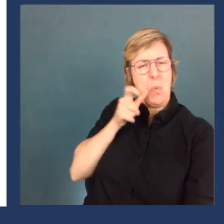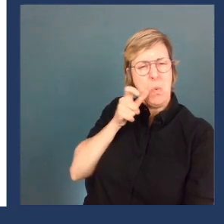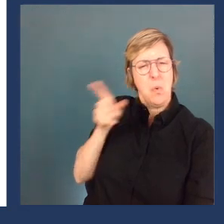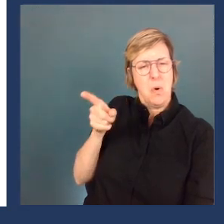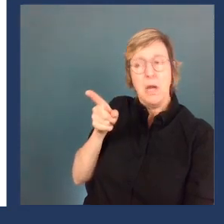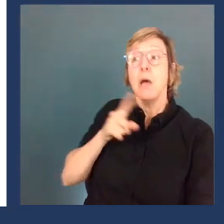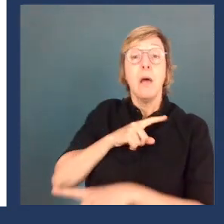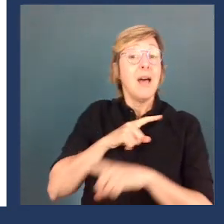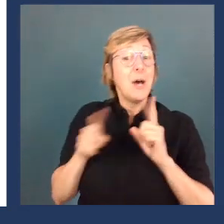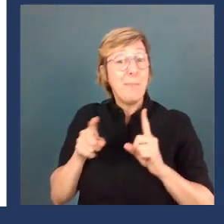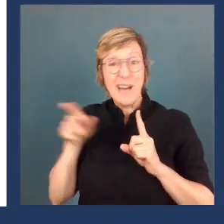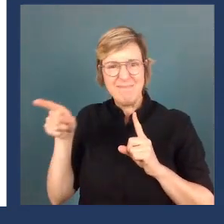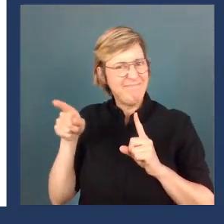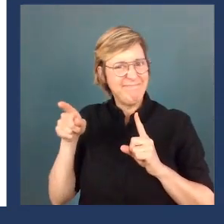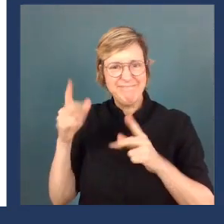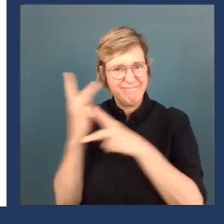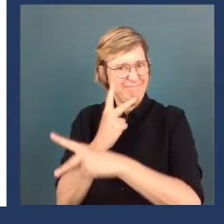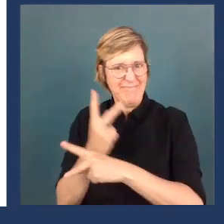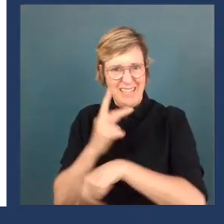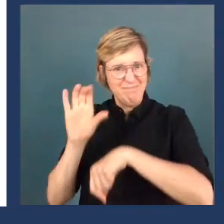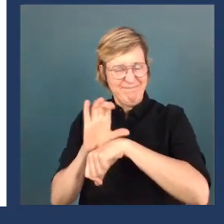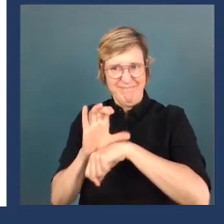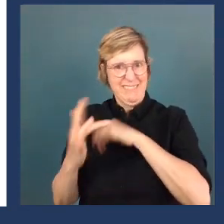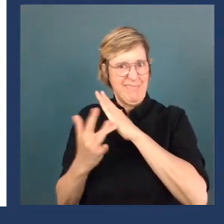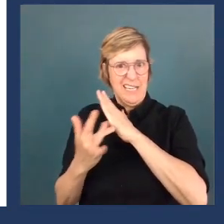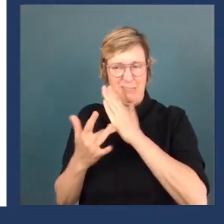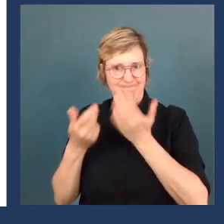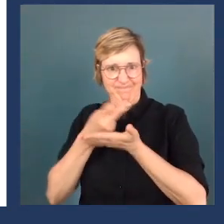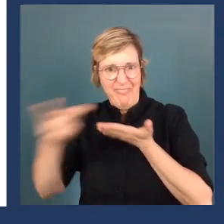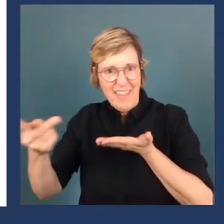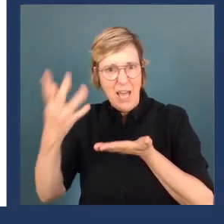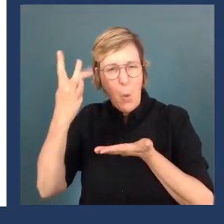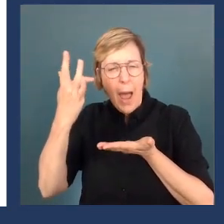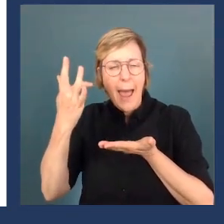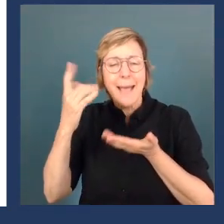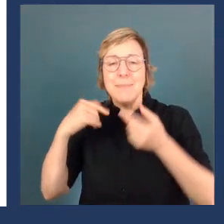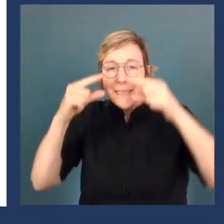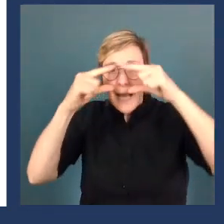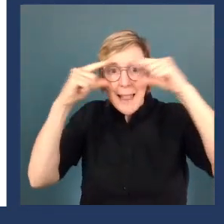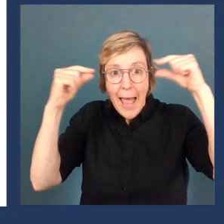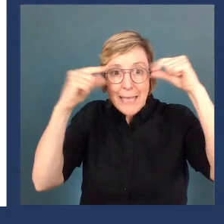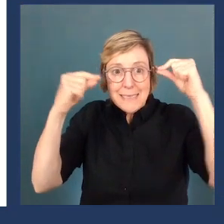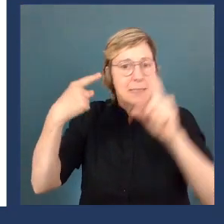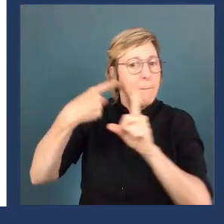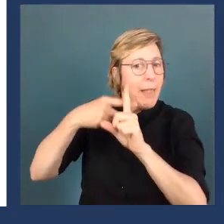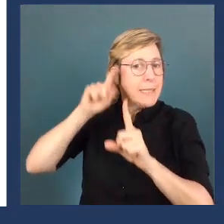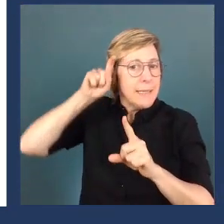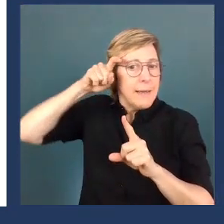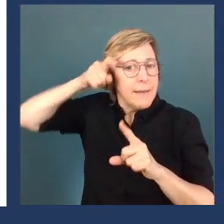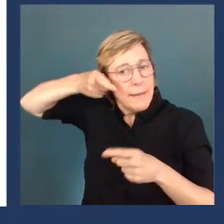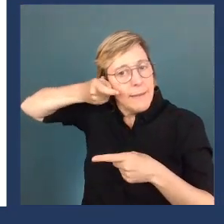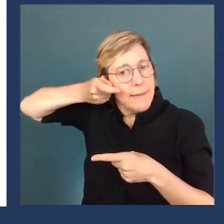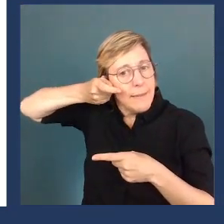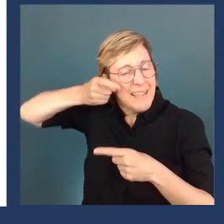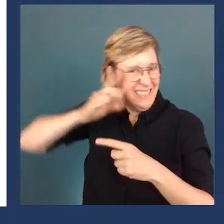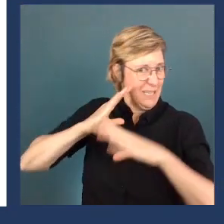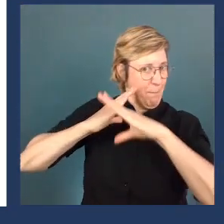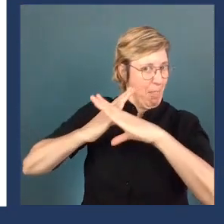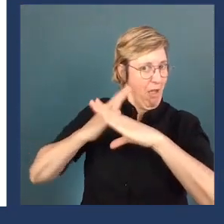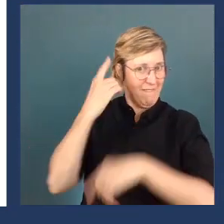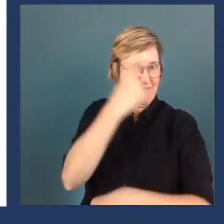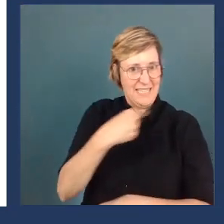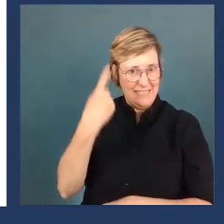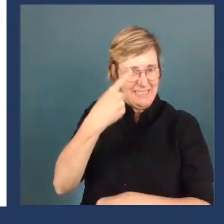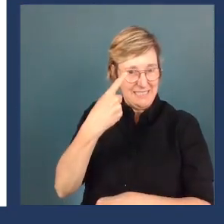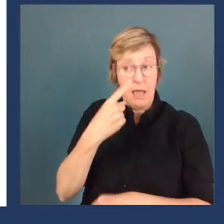failed, likely because of the extra switch that comes off of his glasses is obscuring parts of his face. Below, you